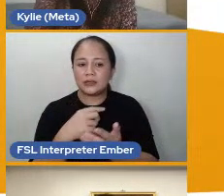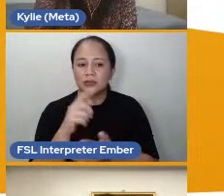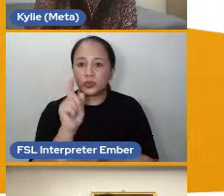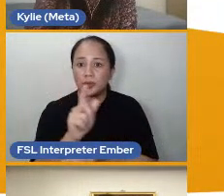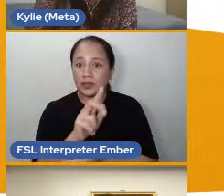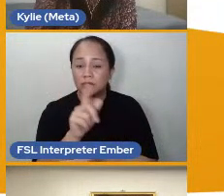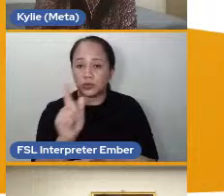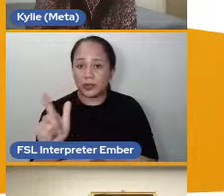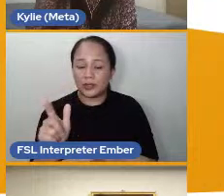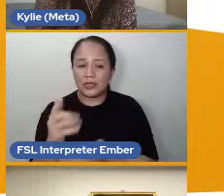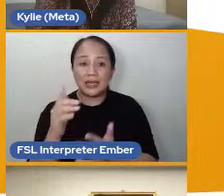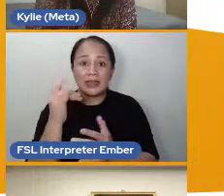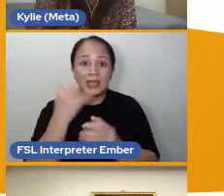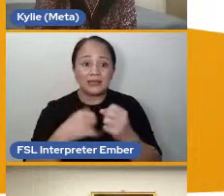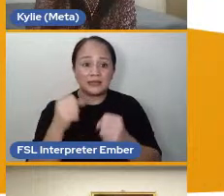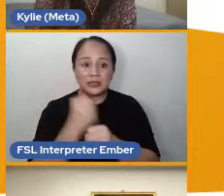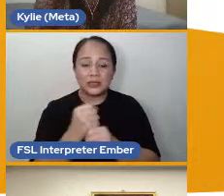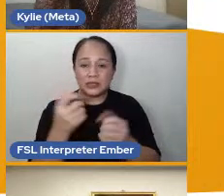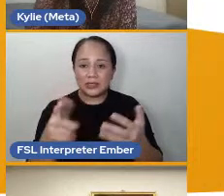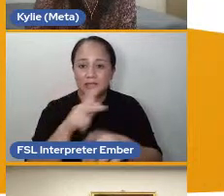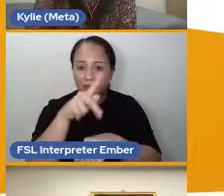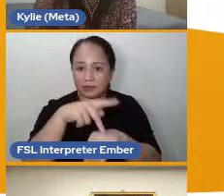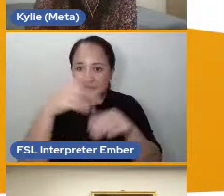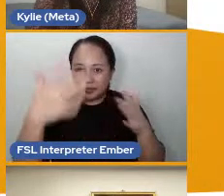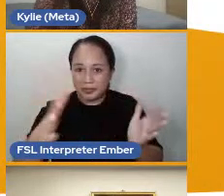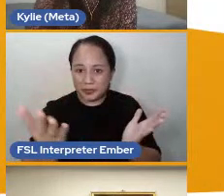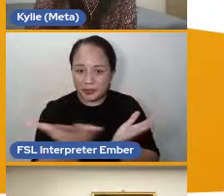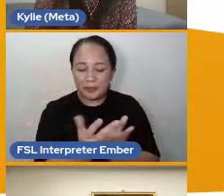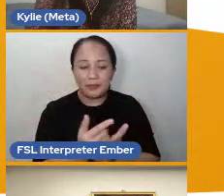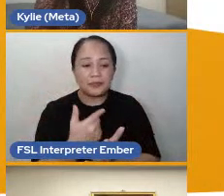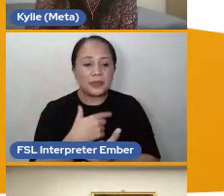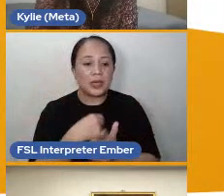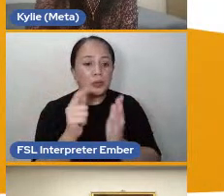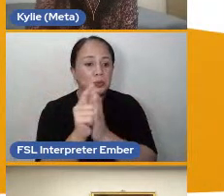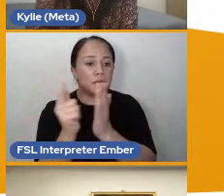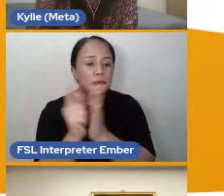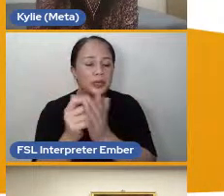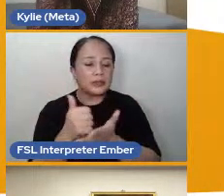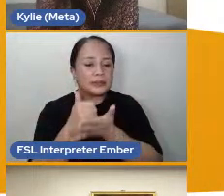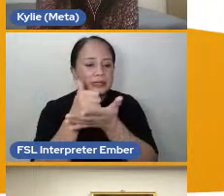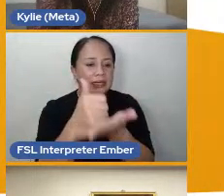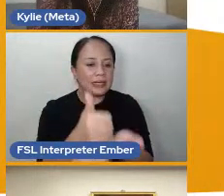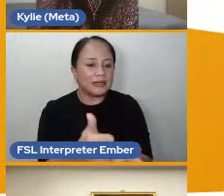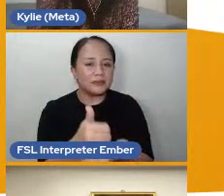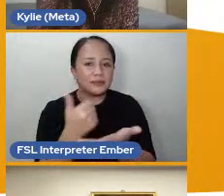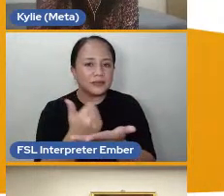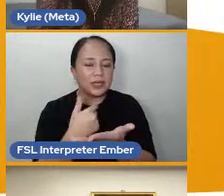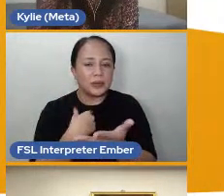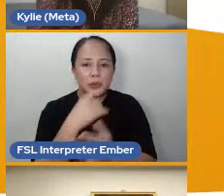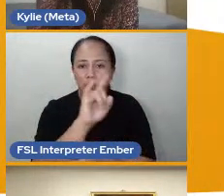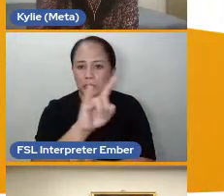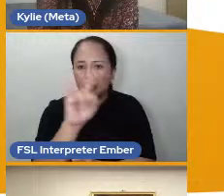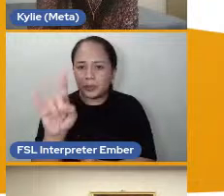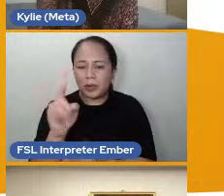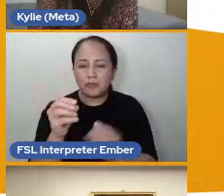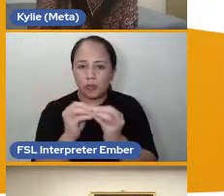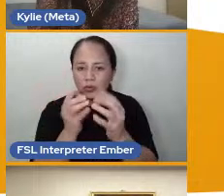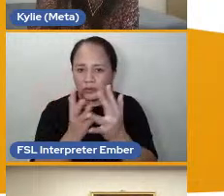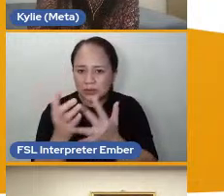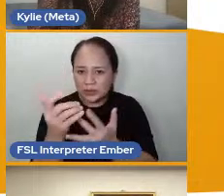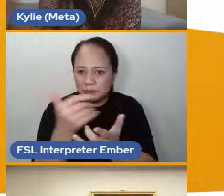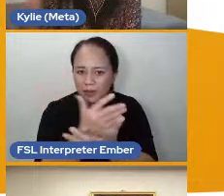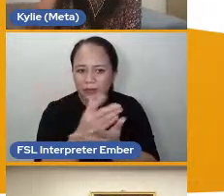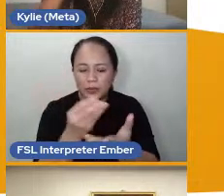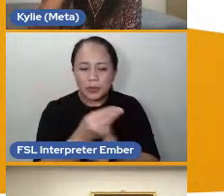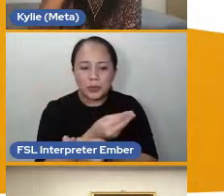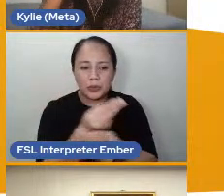so August last year in the Philippines. The ad library really helps to make political advertising more transparent by giving